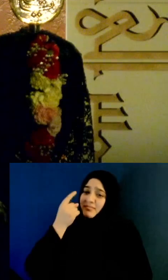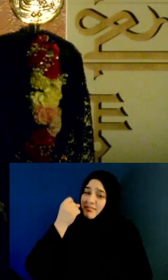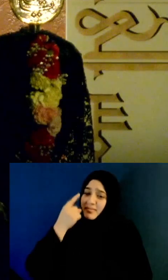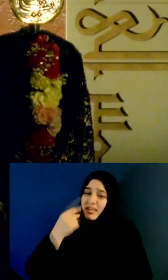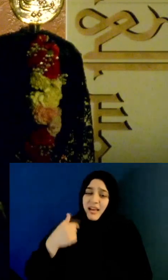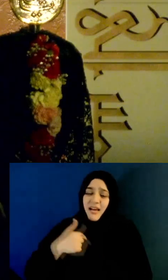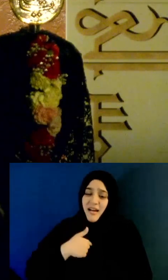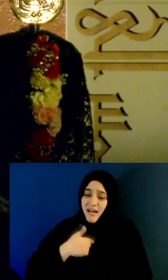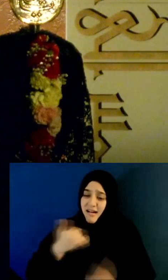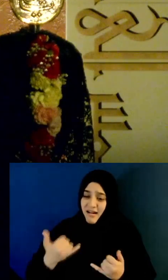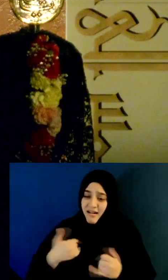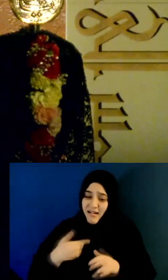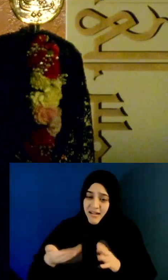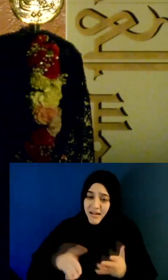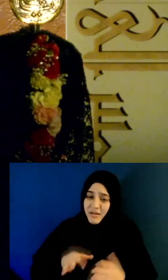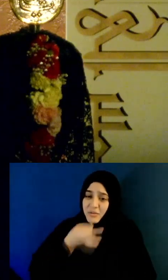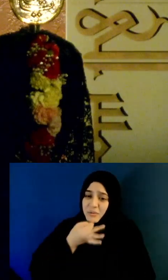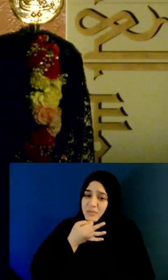Abdullah."